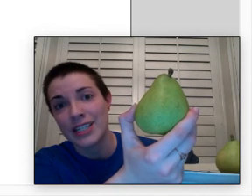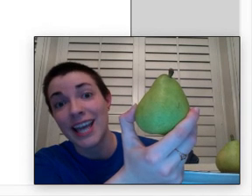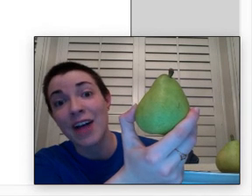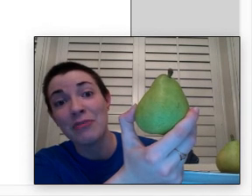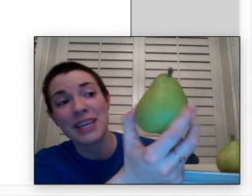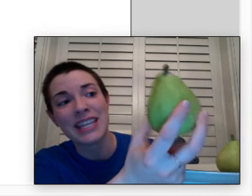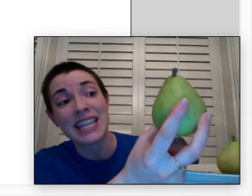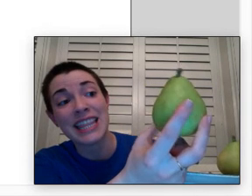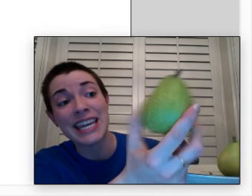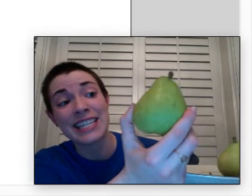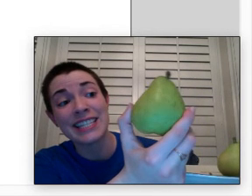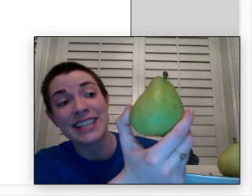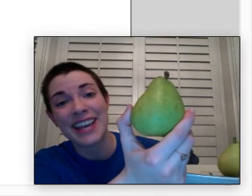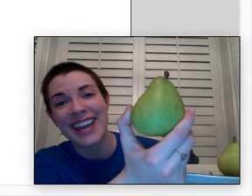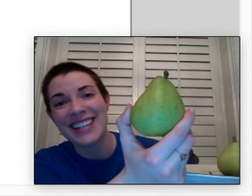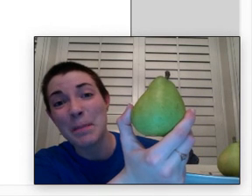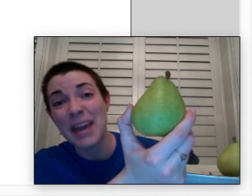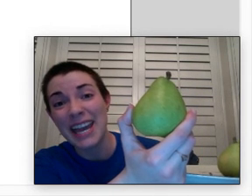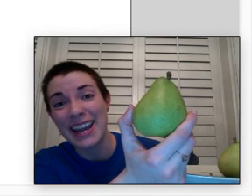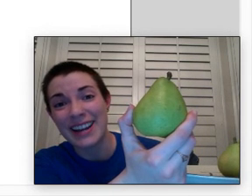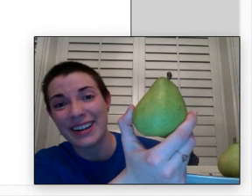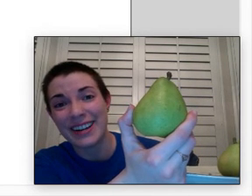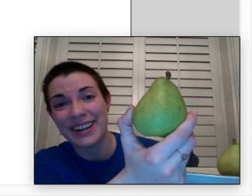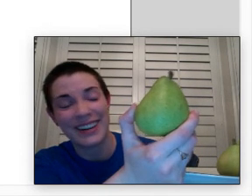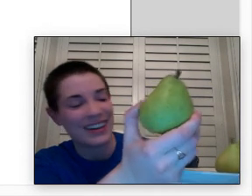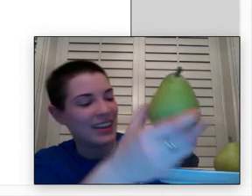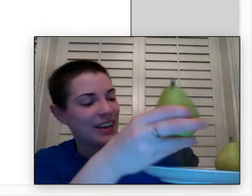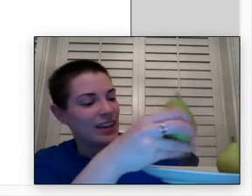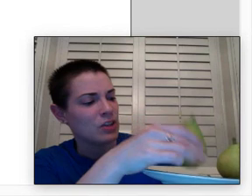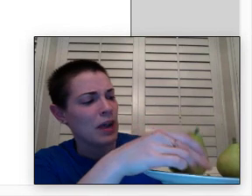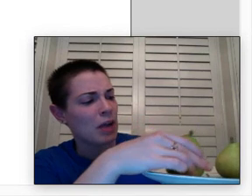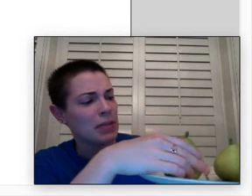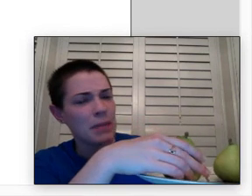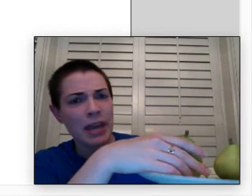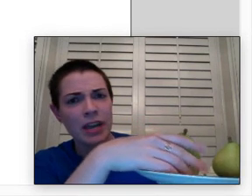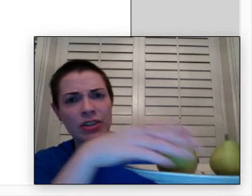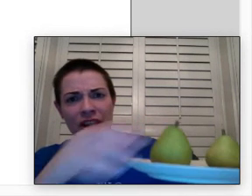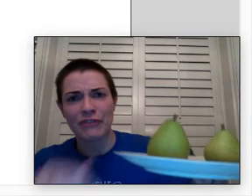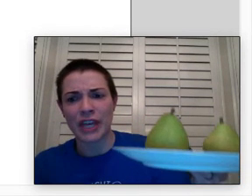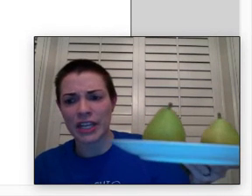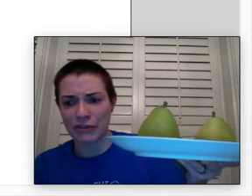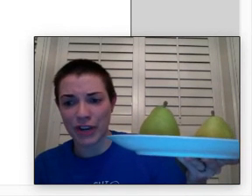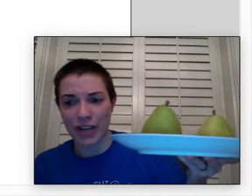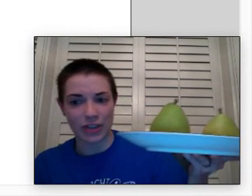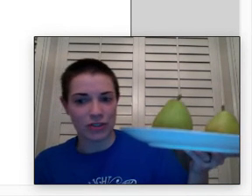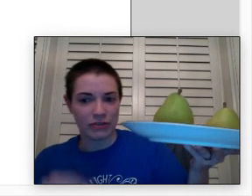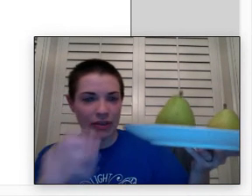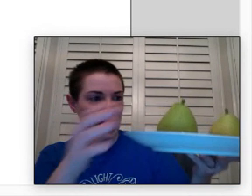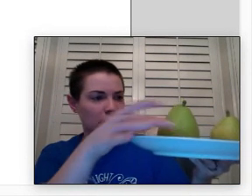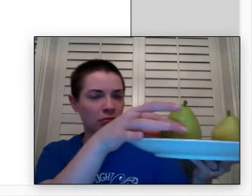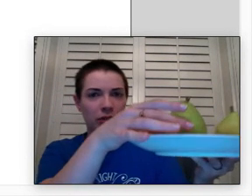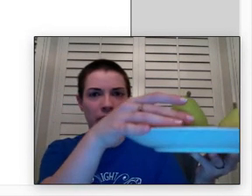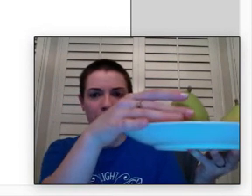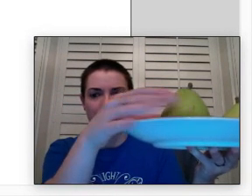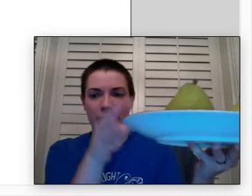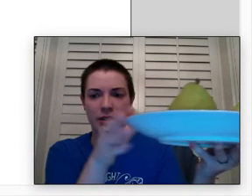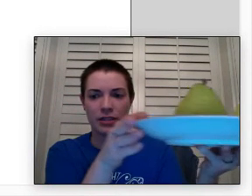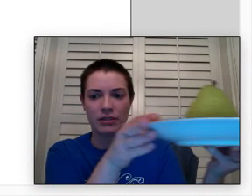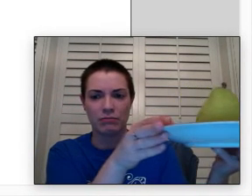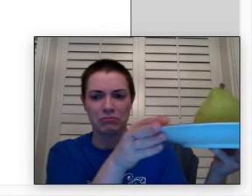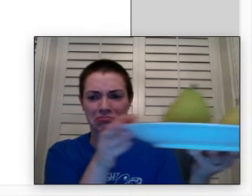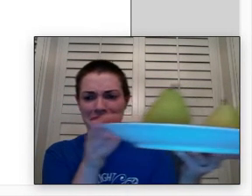to tell me that this is a pear. So how many pears did I find in the fridge? Ready? I gotta